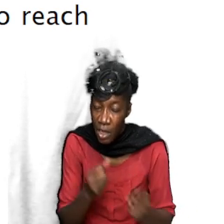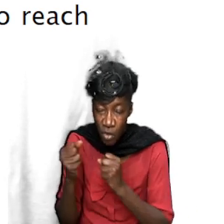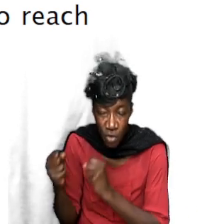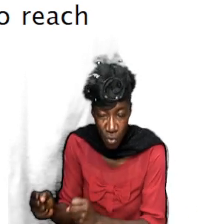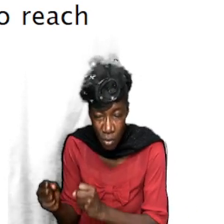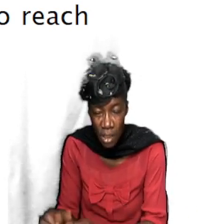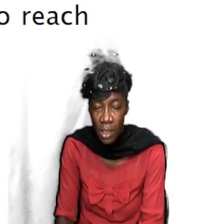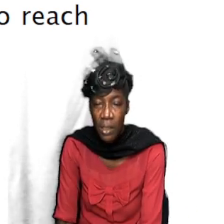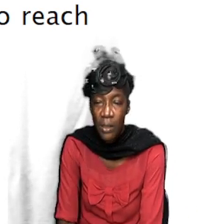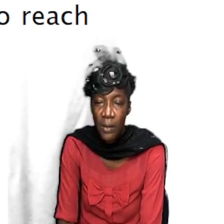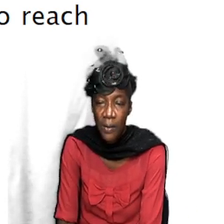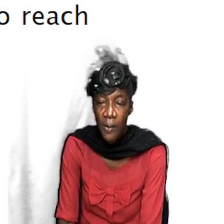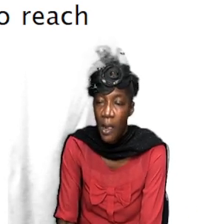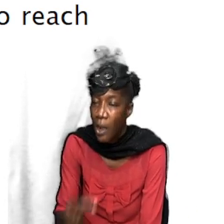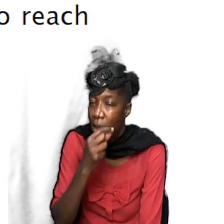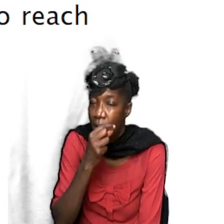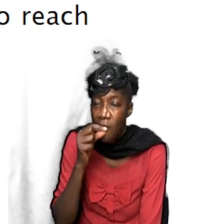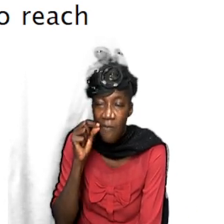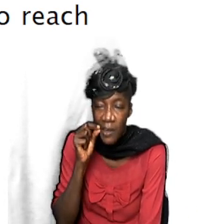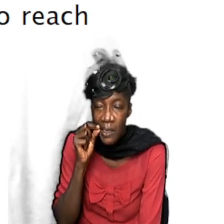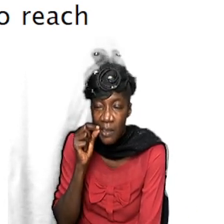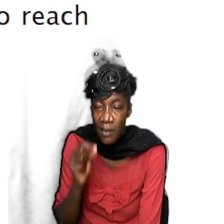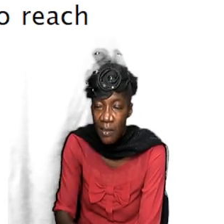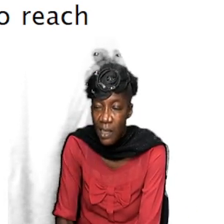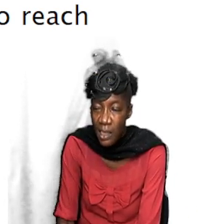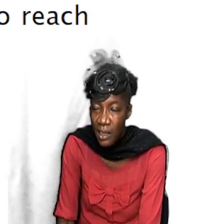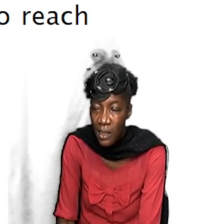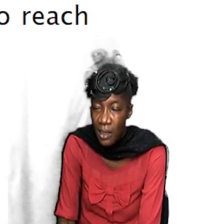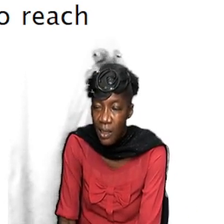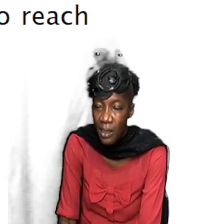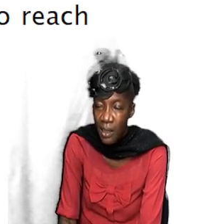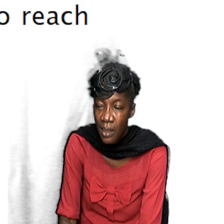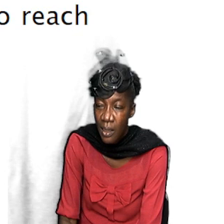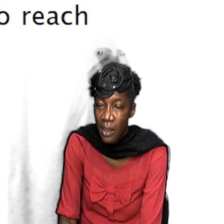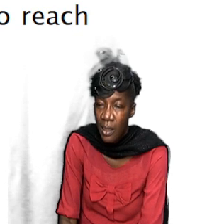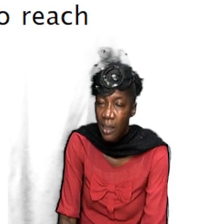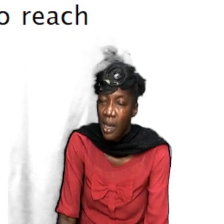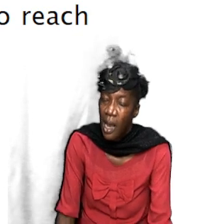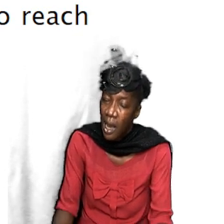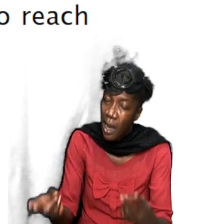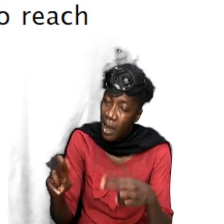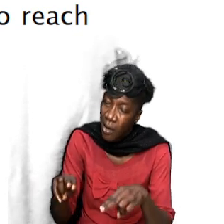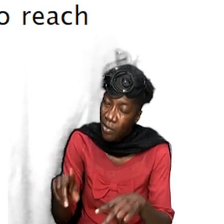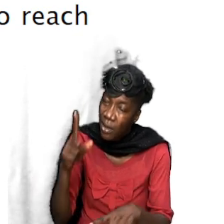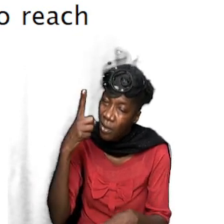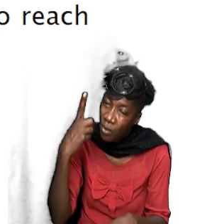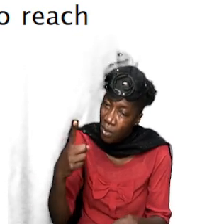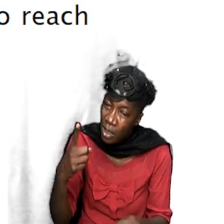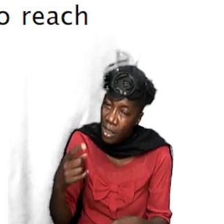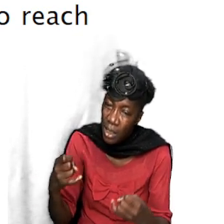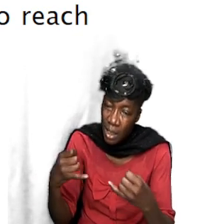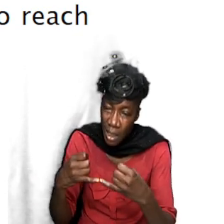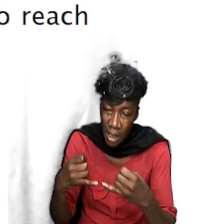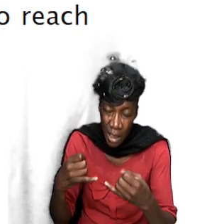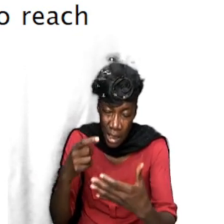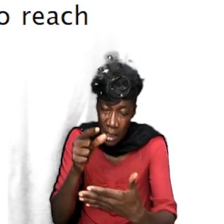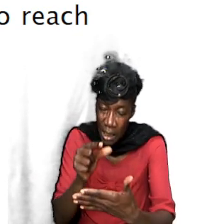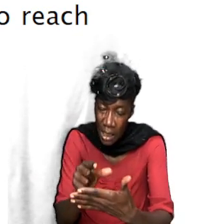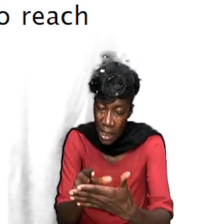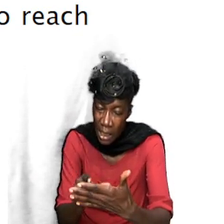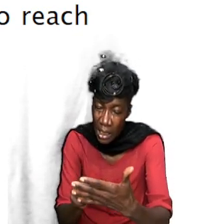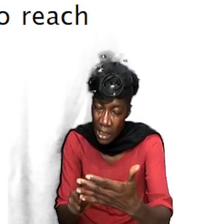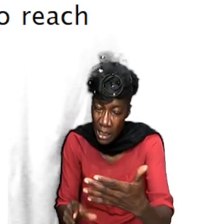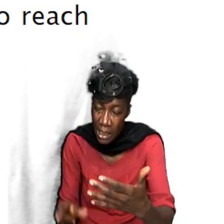fasting. From me fasting, it happened upon number one on my list. Lord, help me to